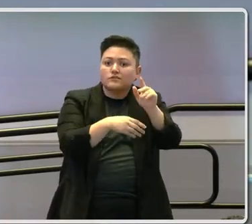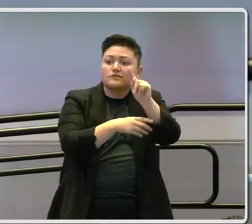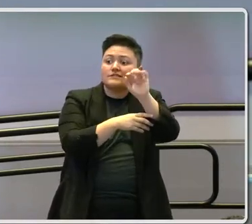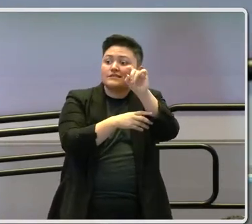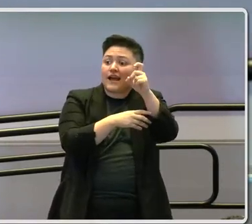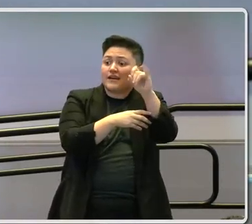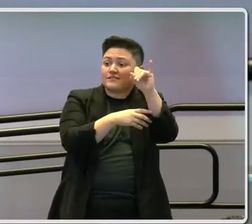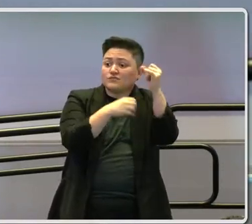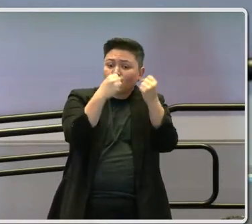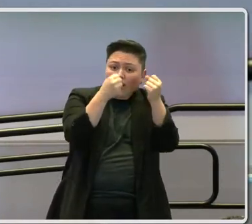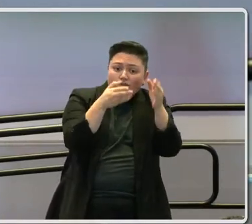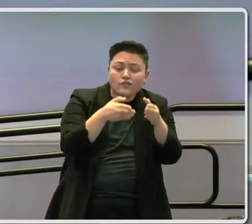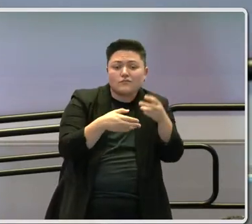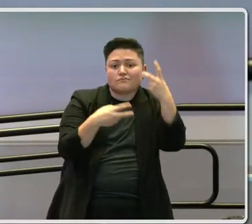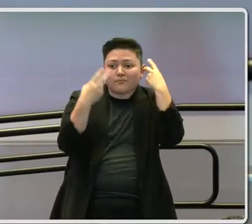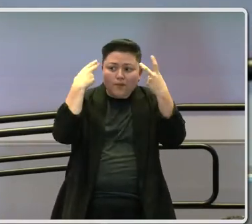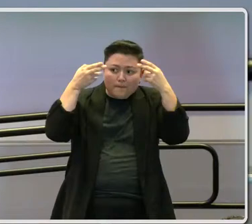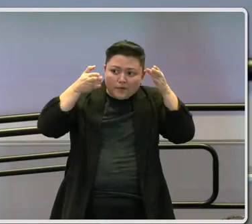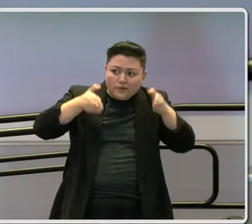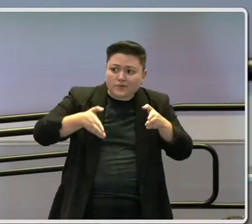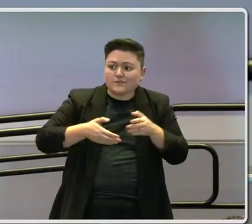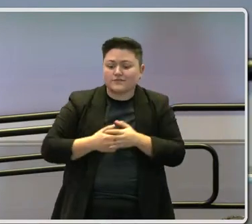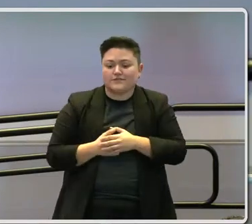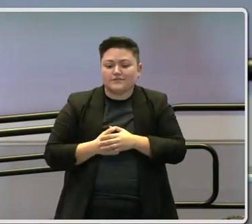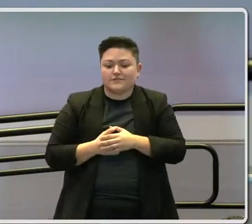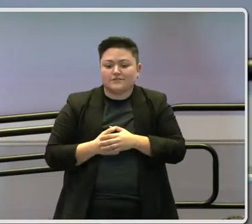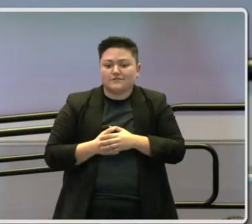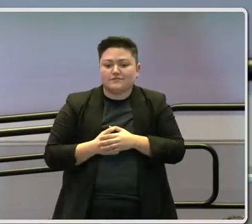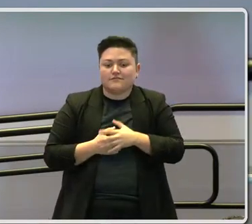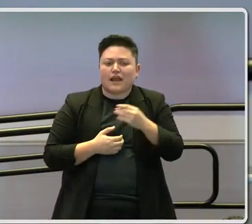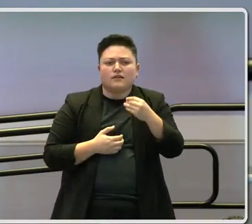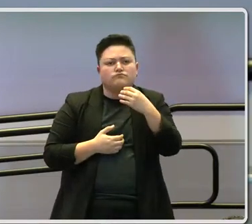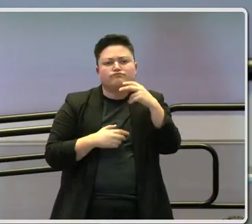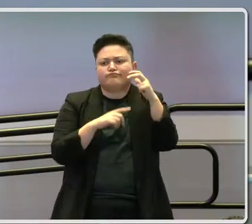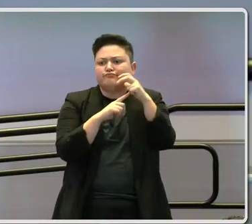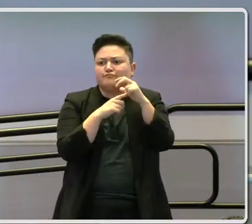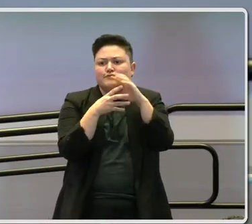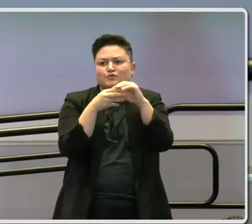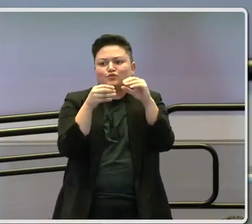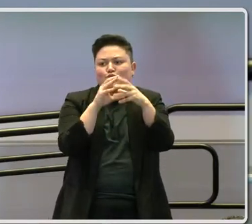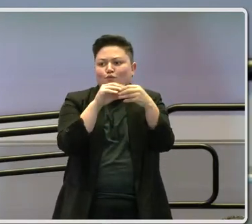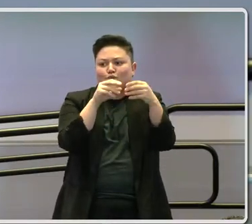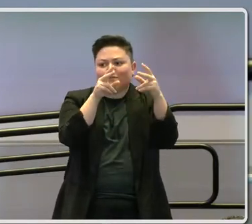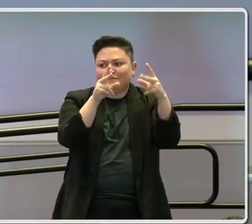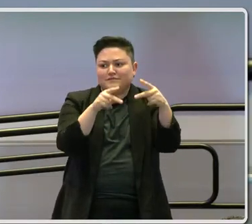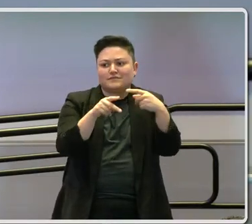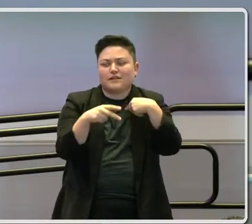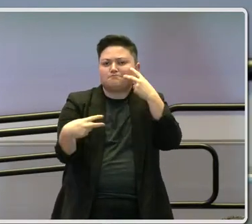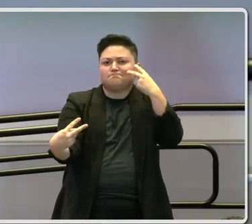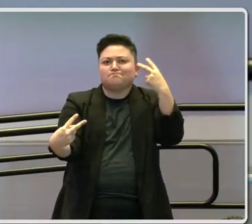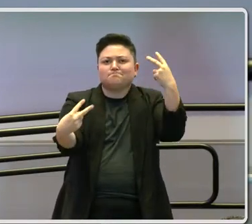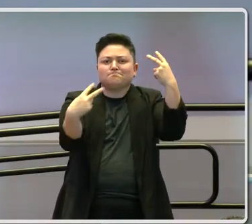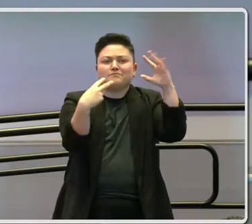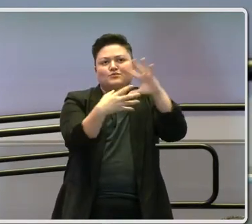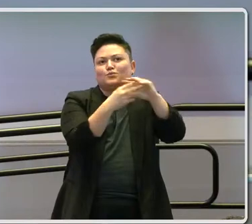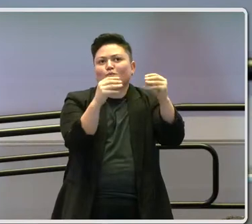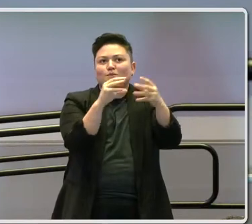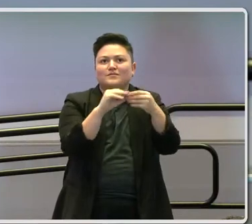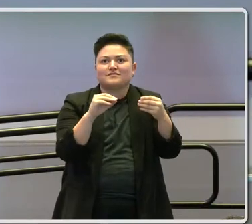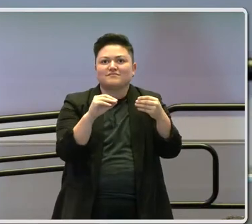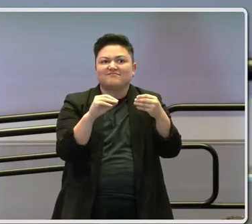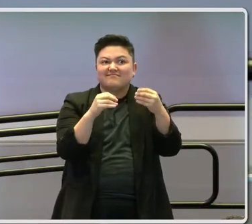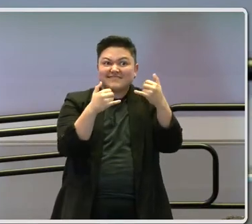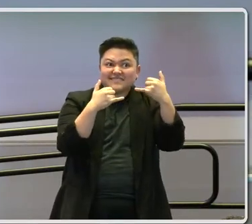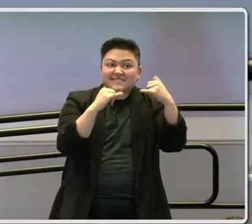driver, a barber, and a great storyteller for as long as I can remember, even while